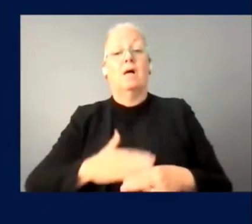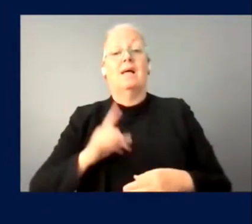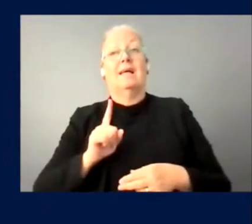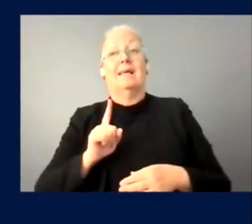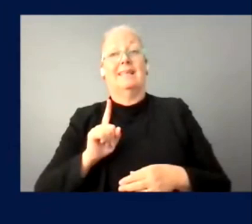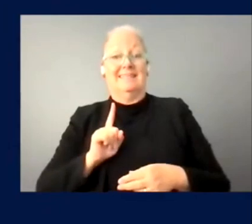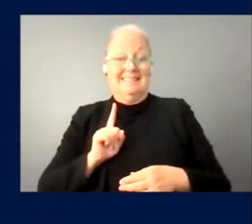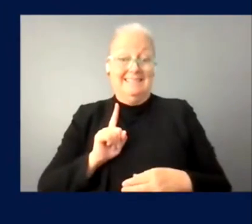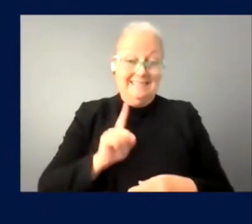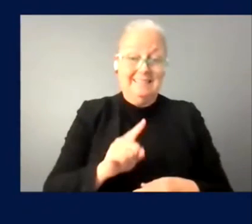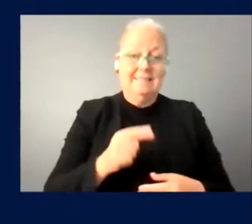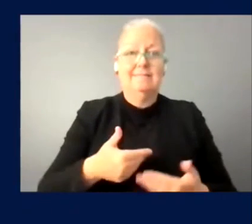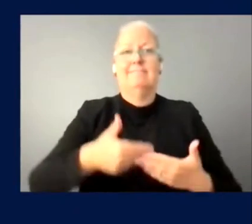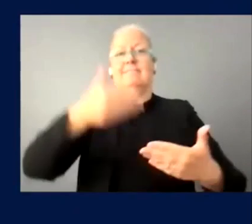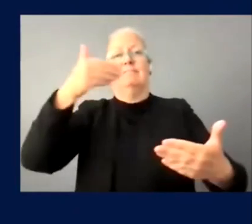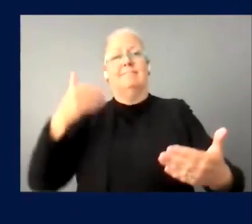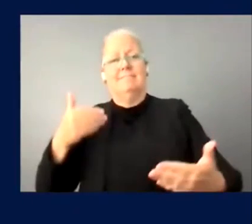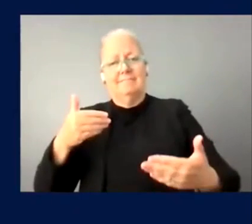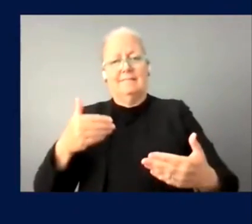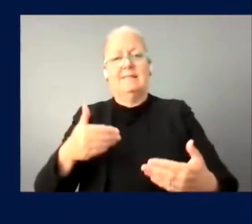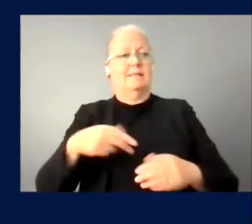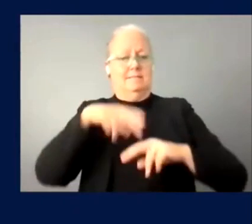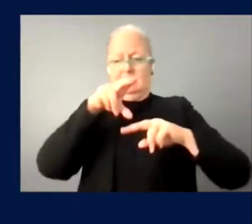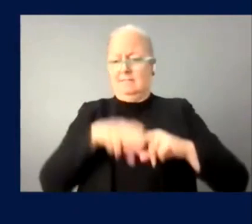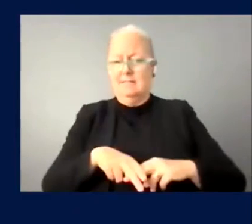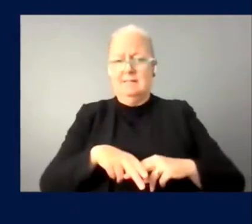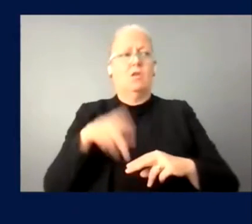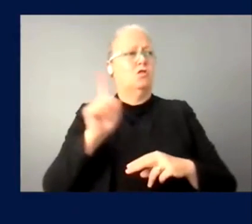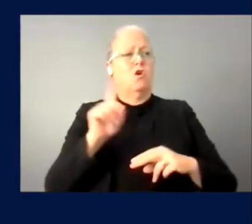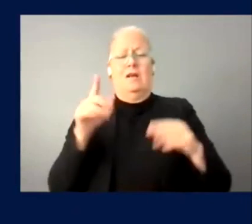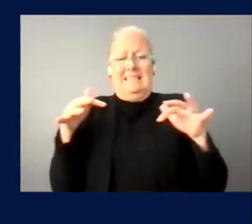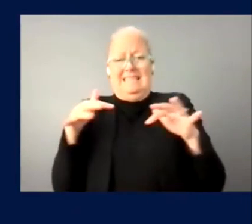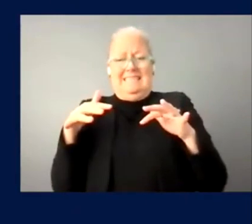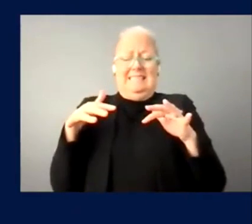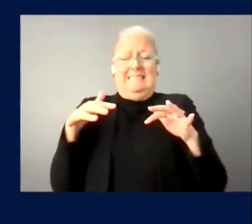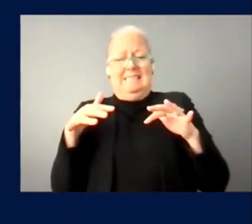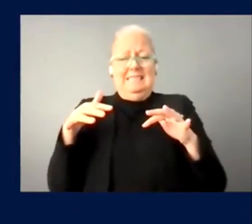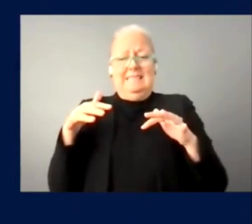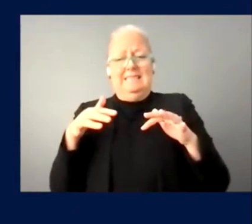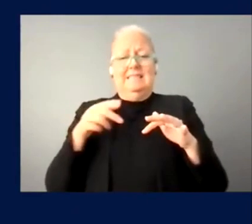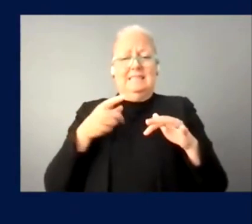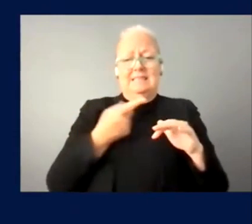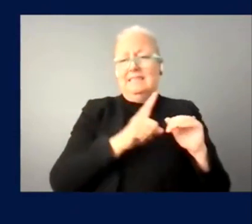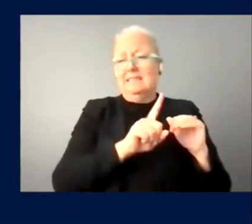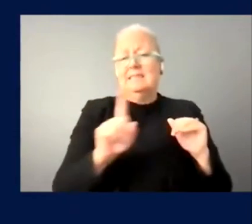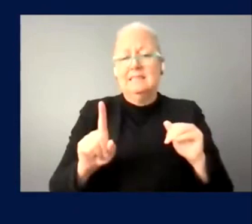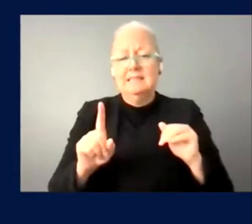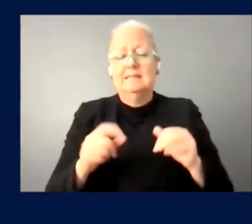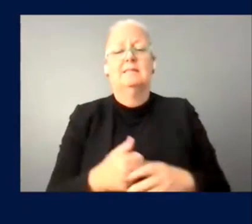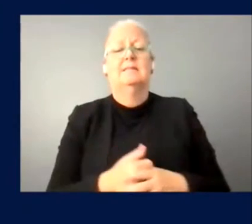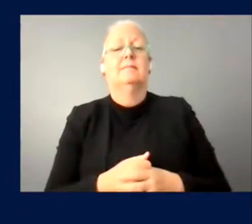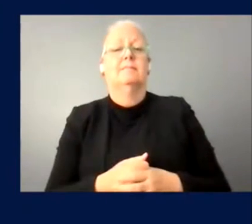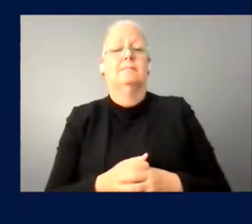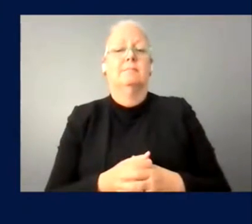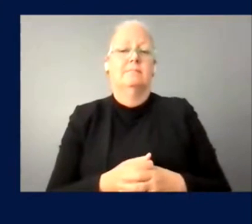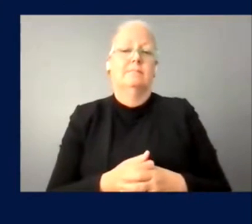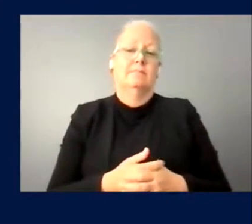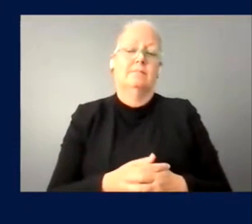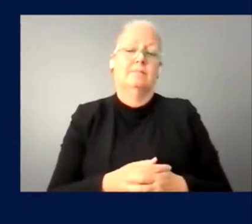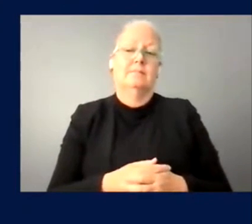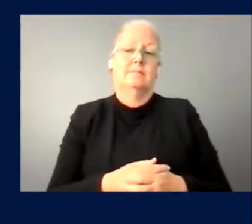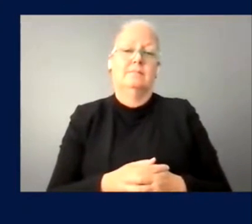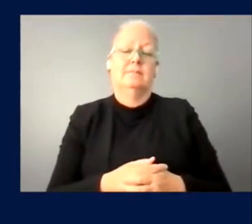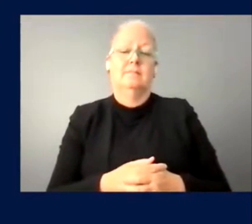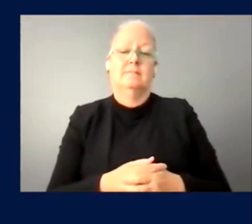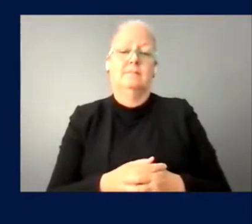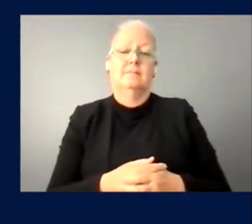the accessible security queues to get in the stadium, which is a big relief for my brothers. And you don't have to